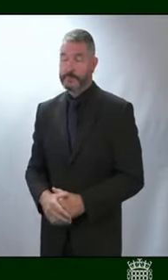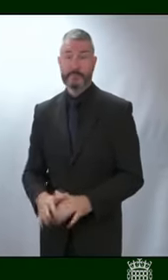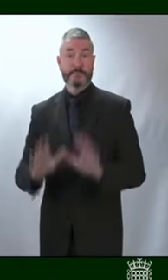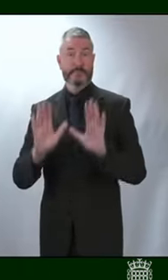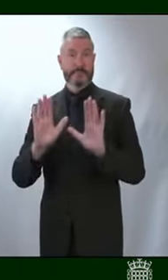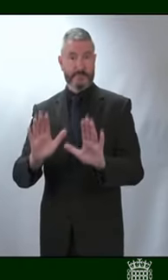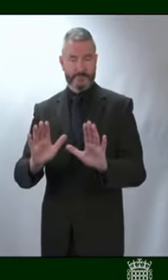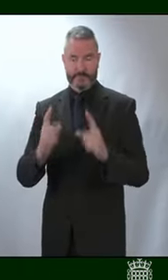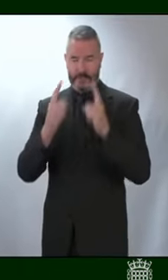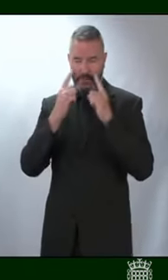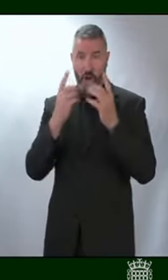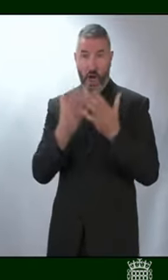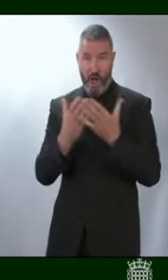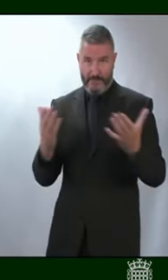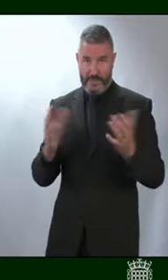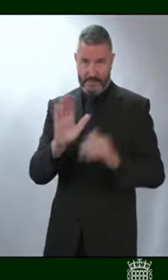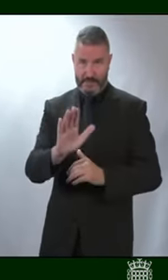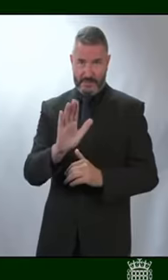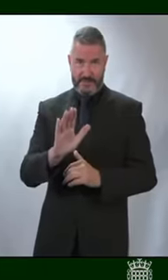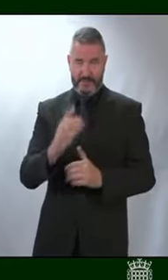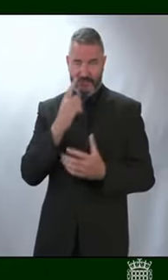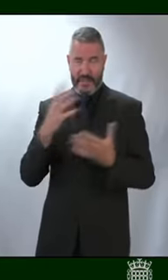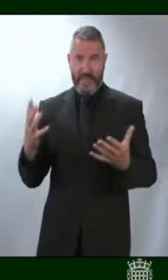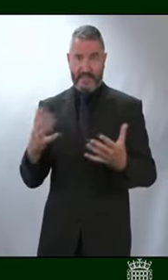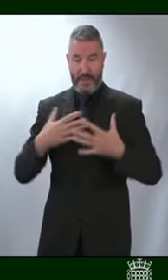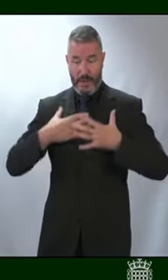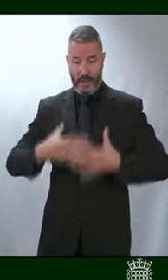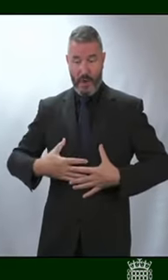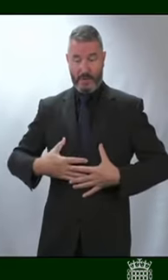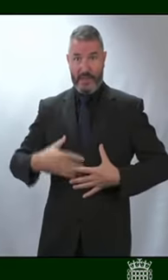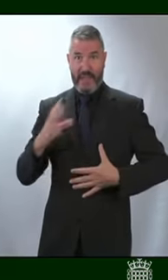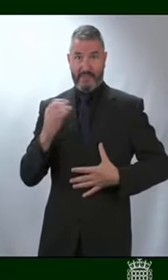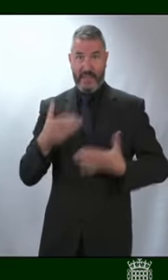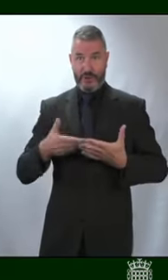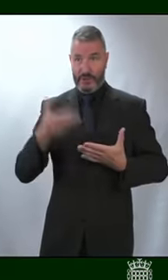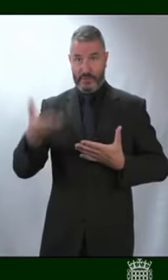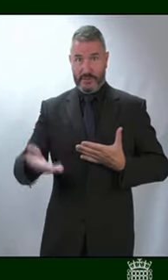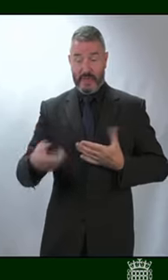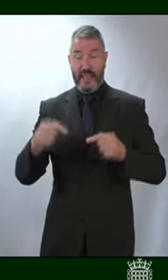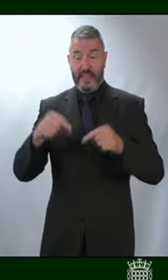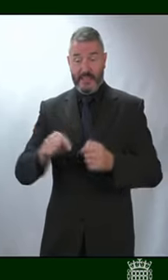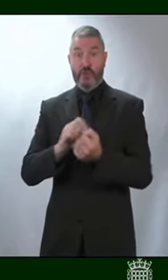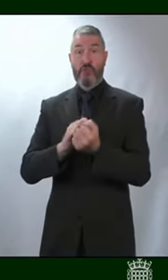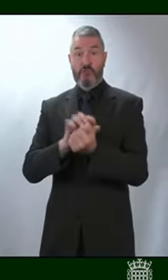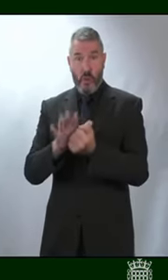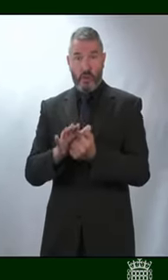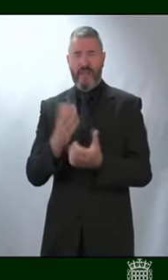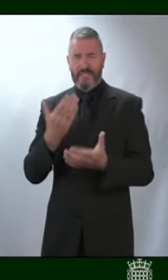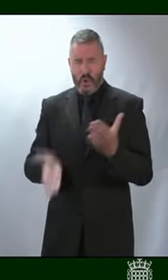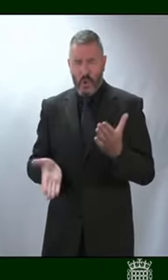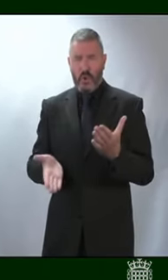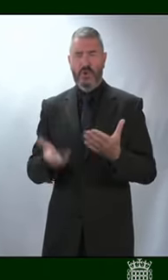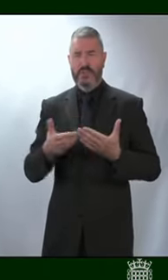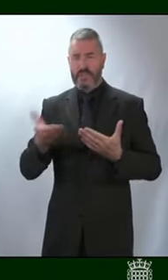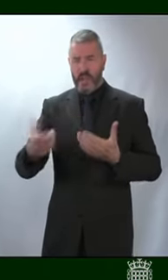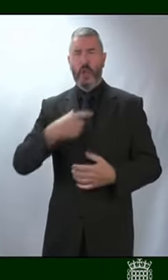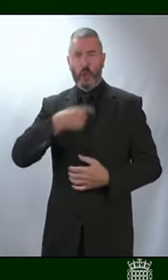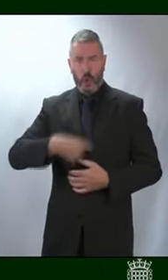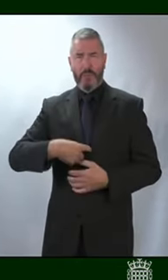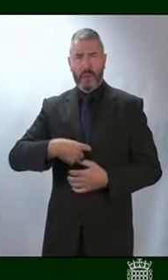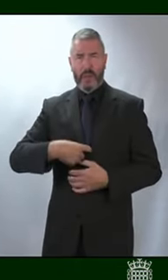is an obvious fact of biology and epidemiology that, alas, this disease is transmitted by human contact